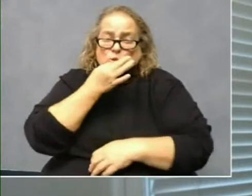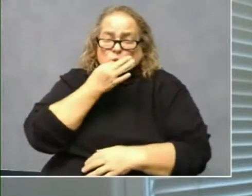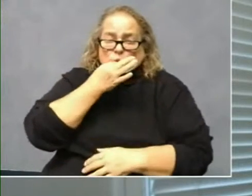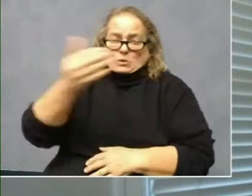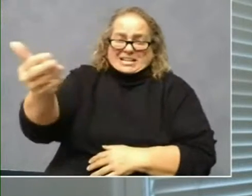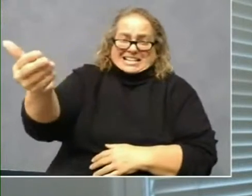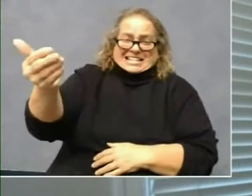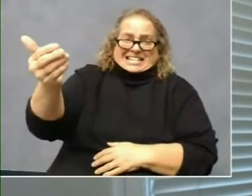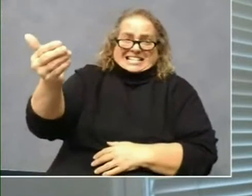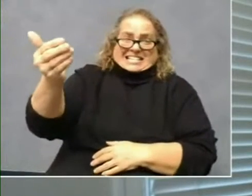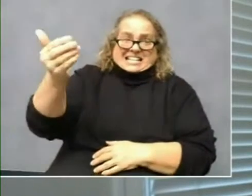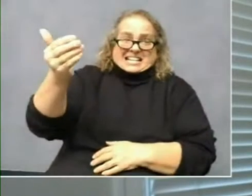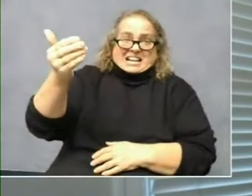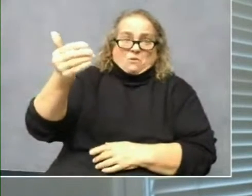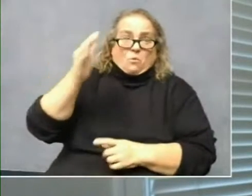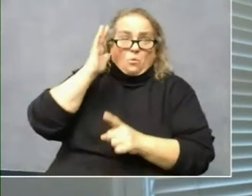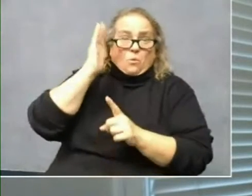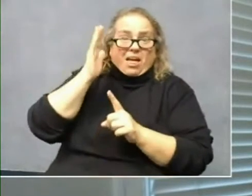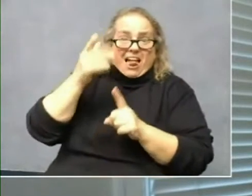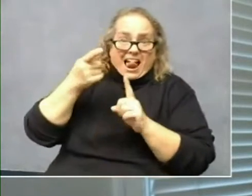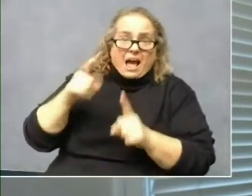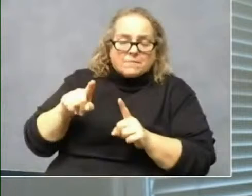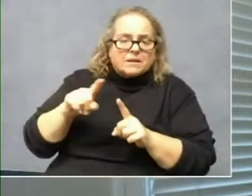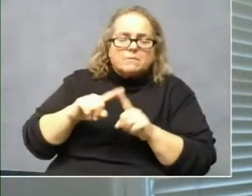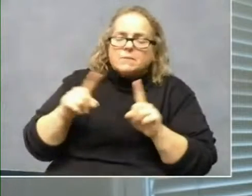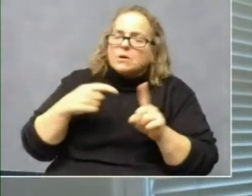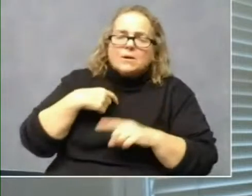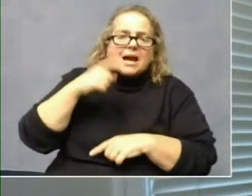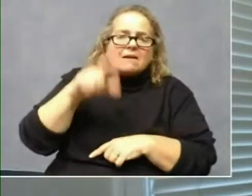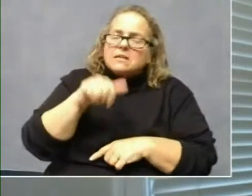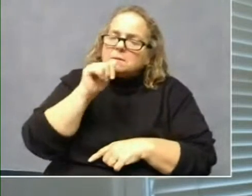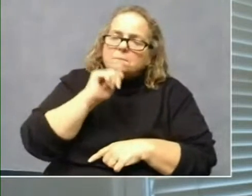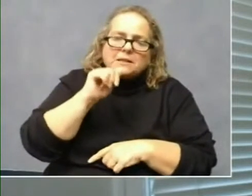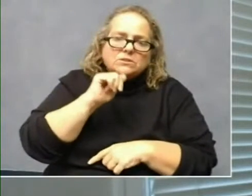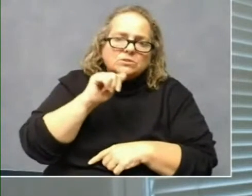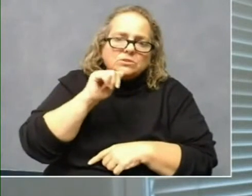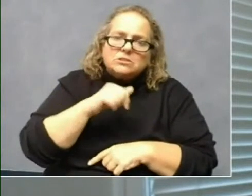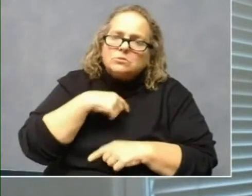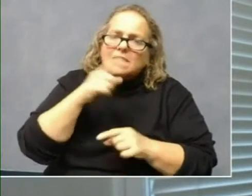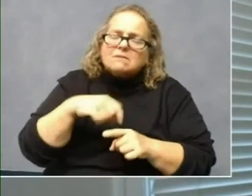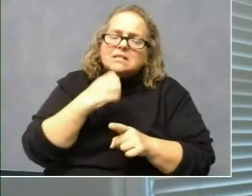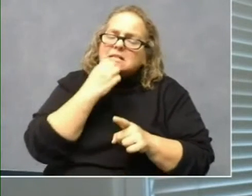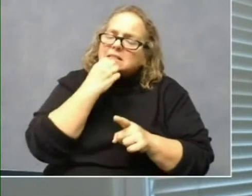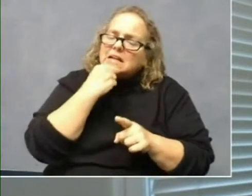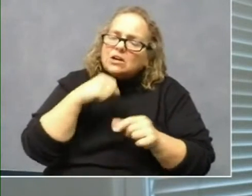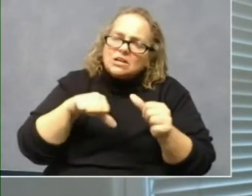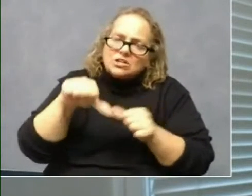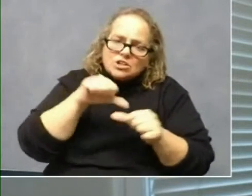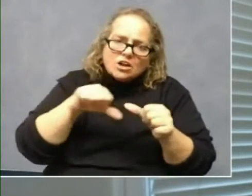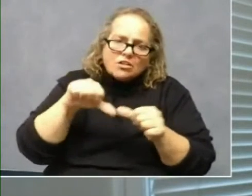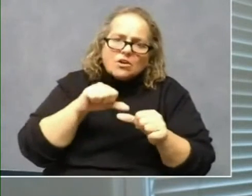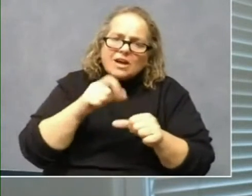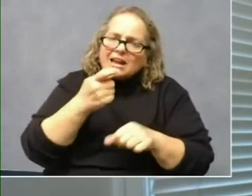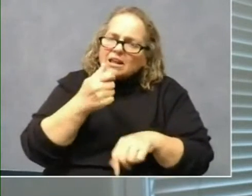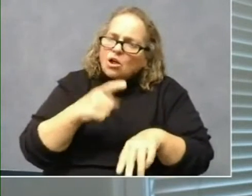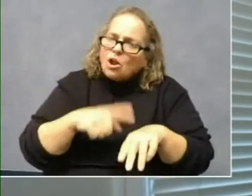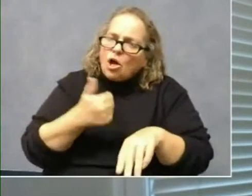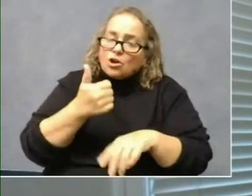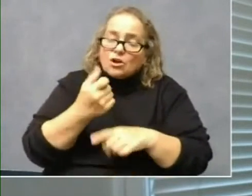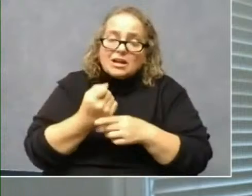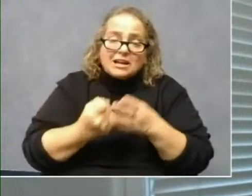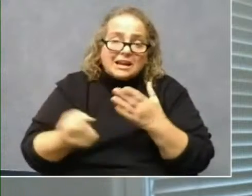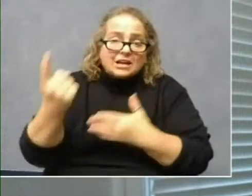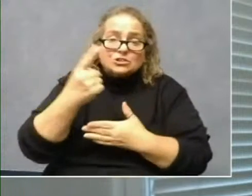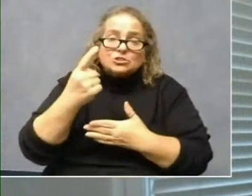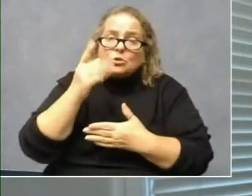look out for each other, care for each other, and hang in there just a little bit longer. I think next year is going to get much better. And my